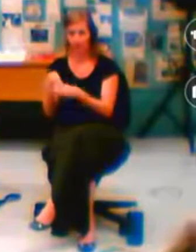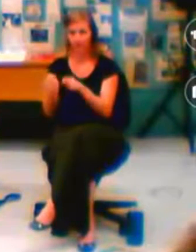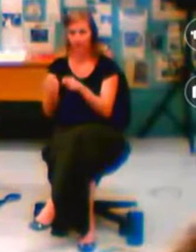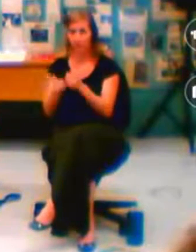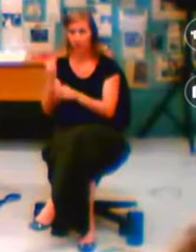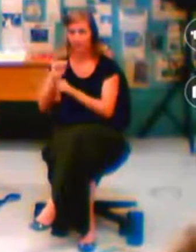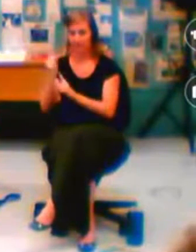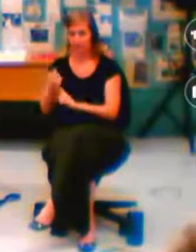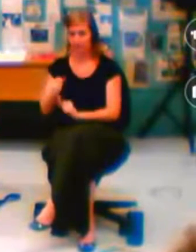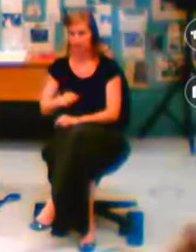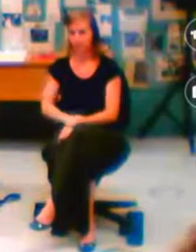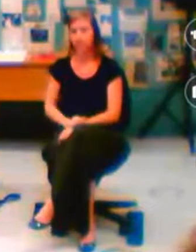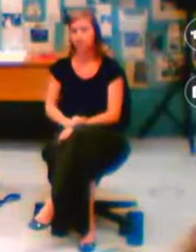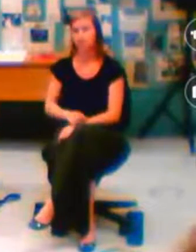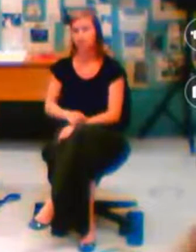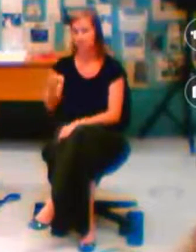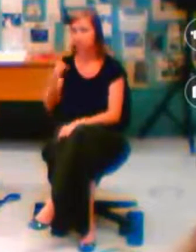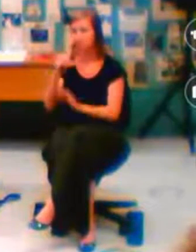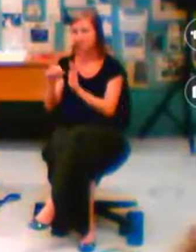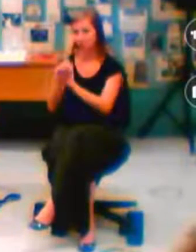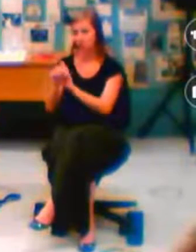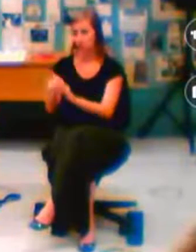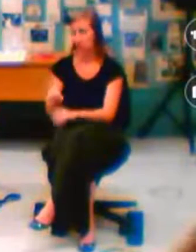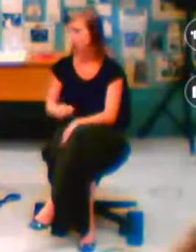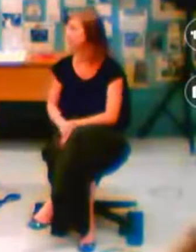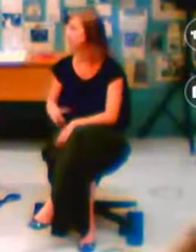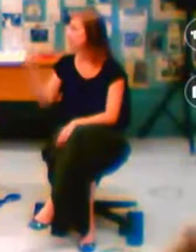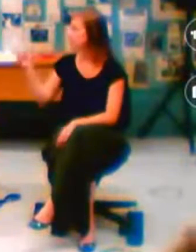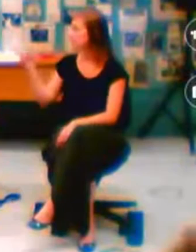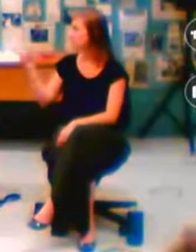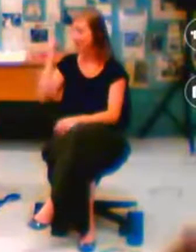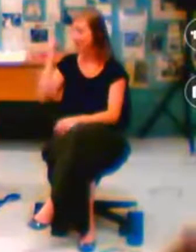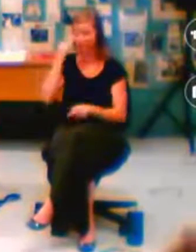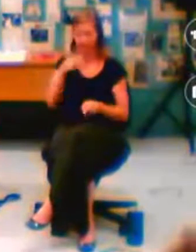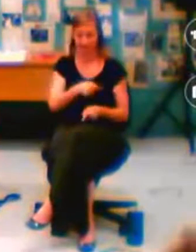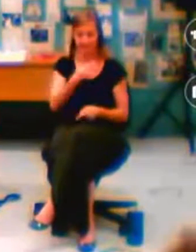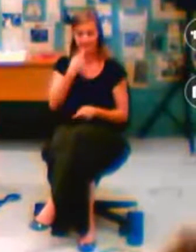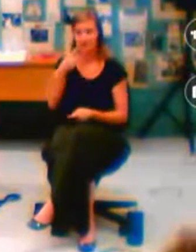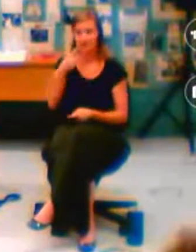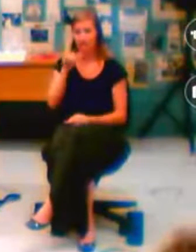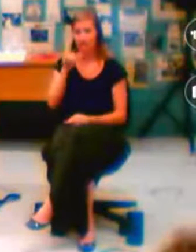it doesn't. Those statements do not show any